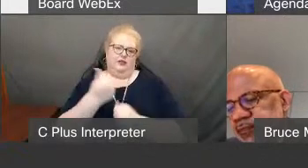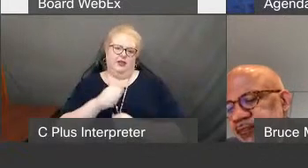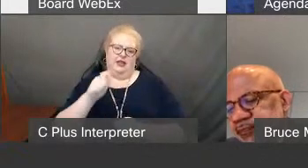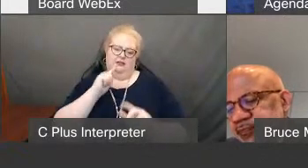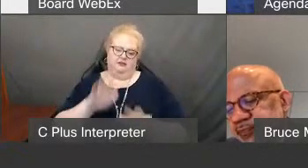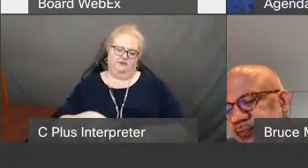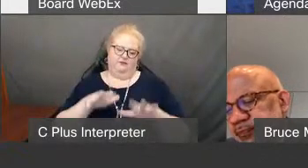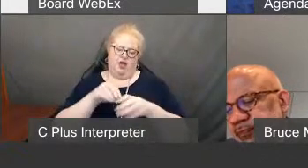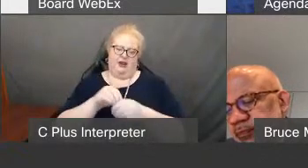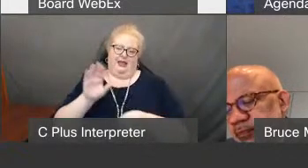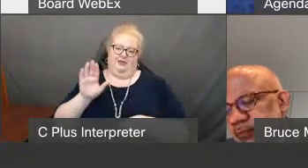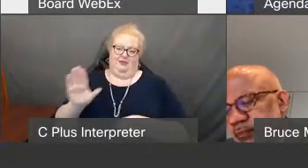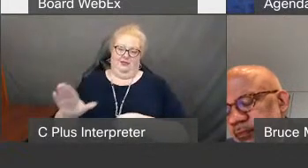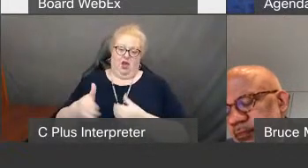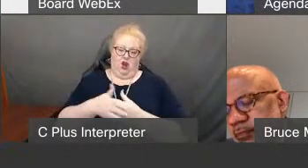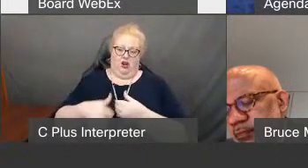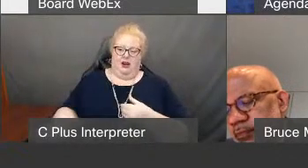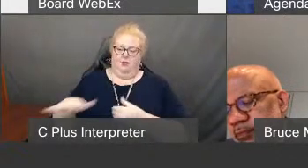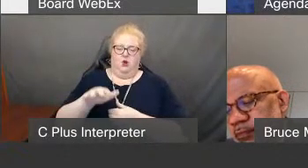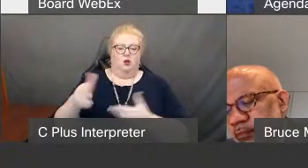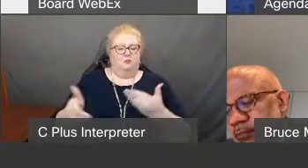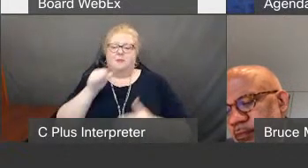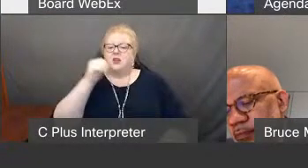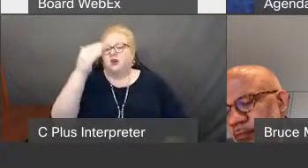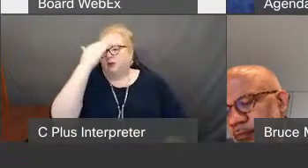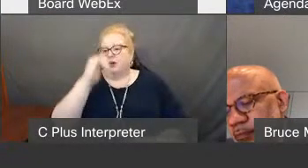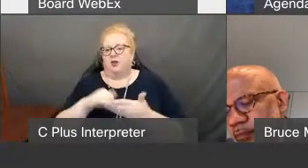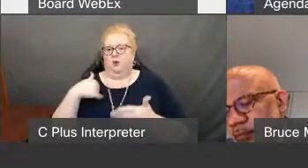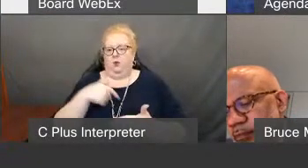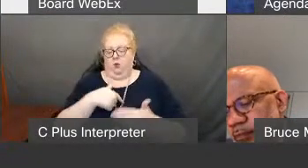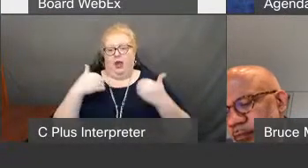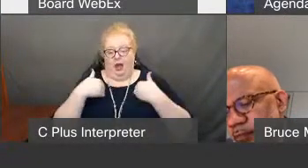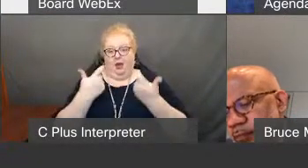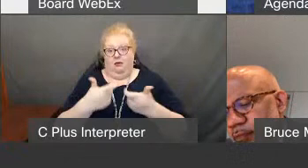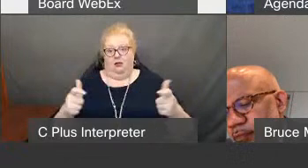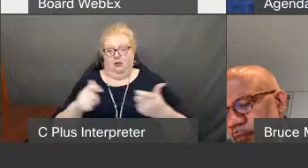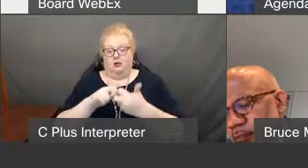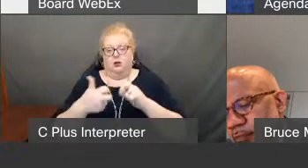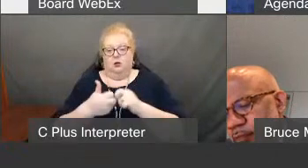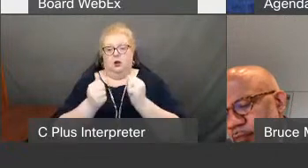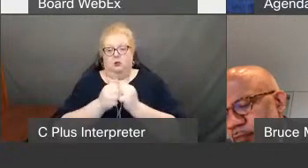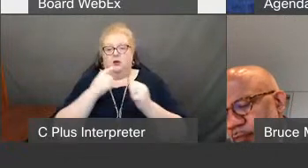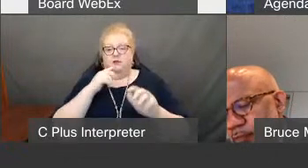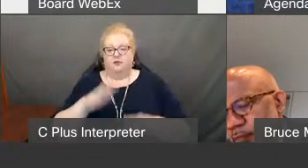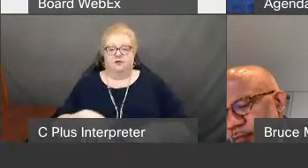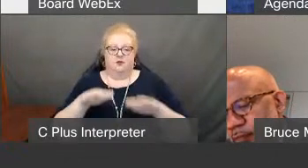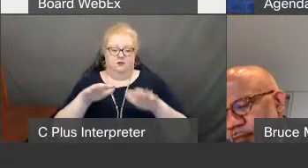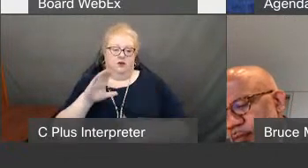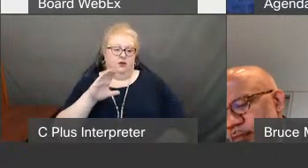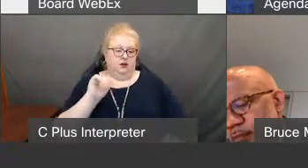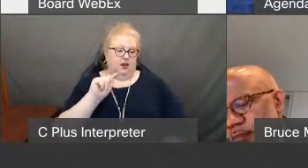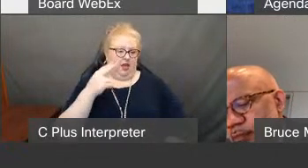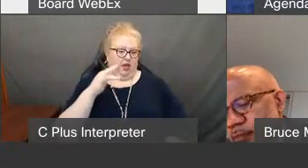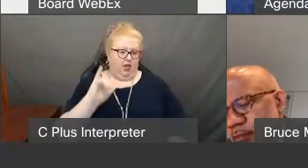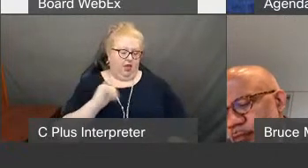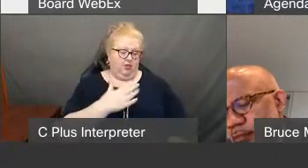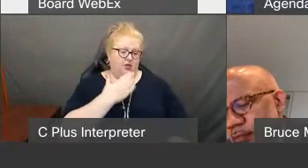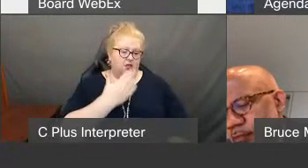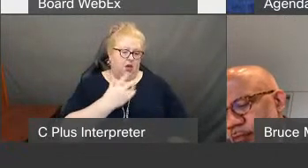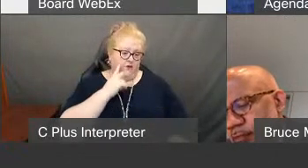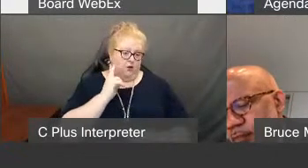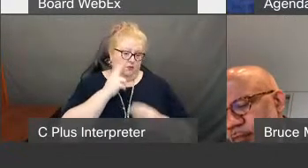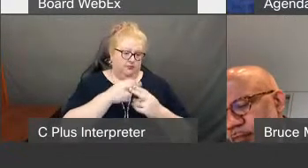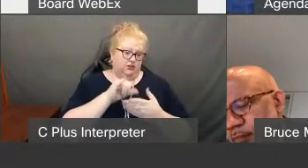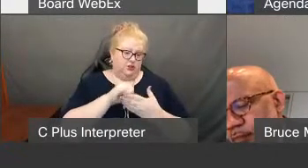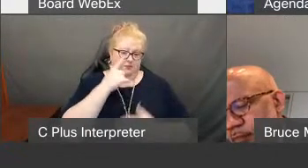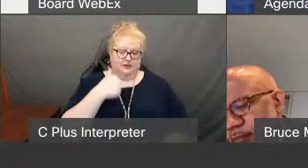or aware that we have such a big problem with flooding. So Kathy, thank you for bringing that up, because I agree that